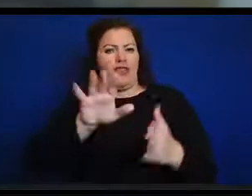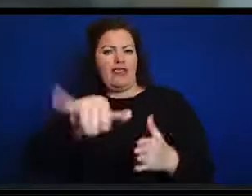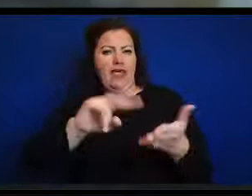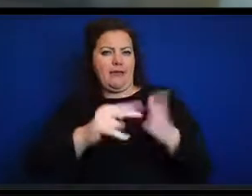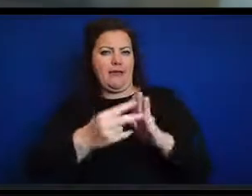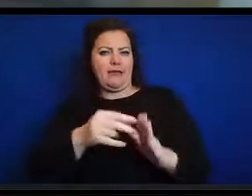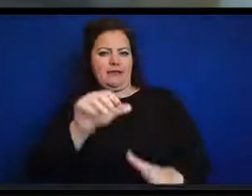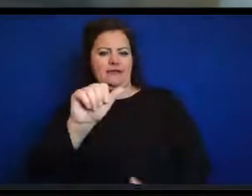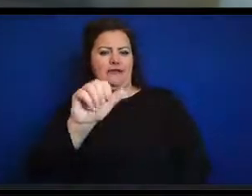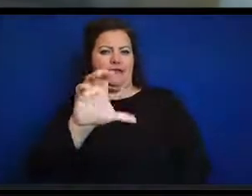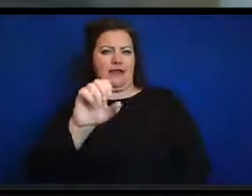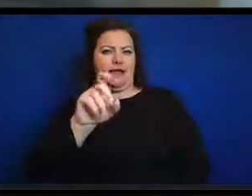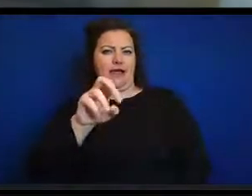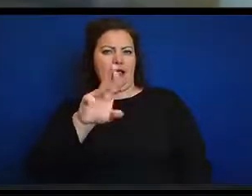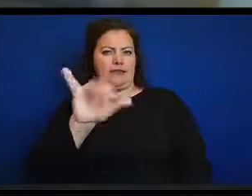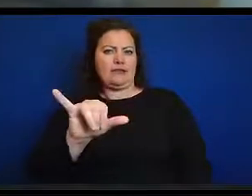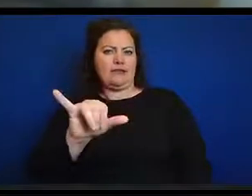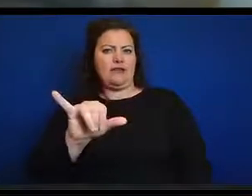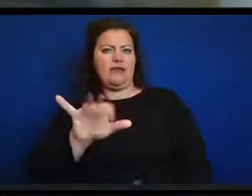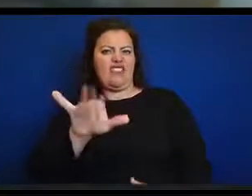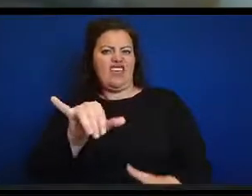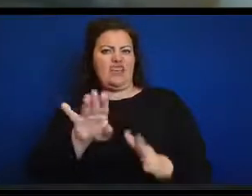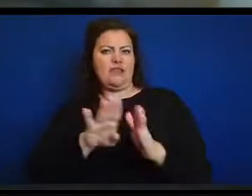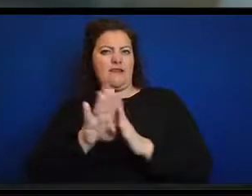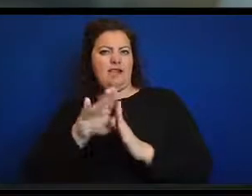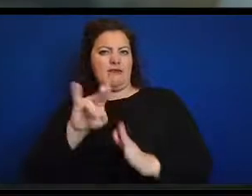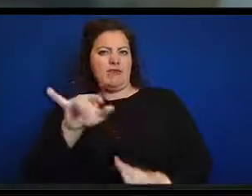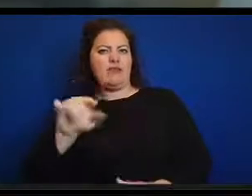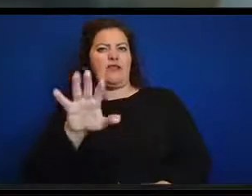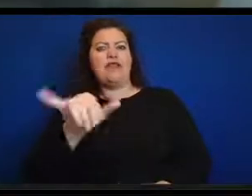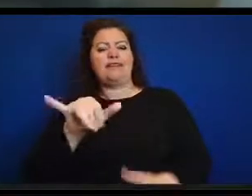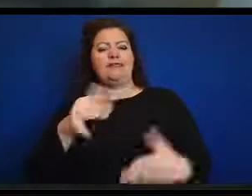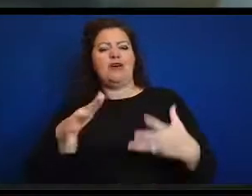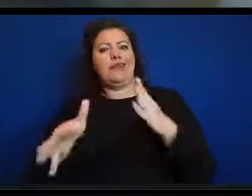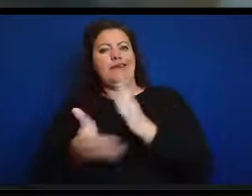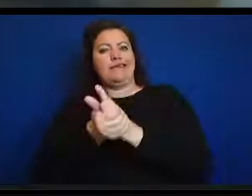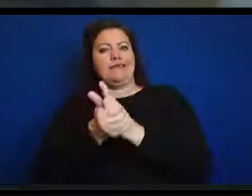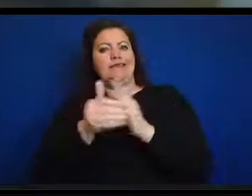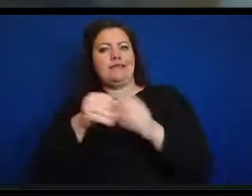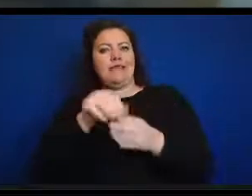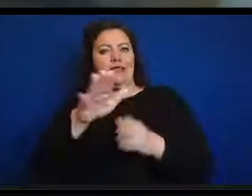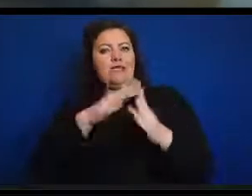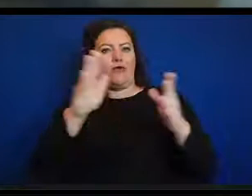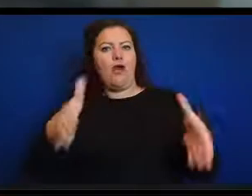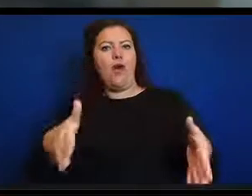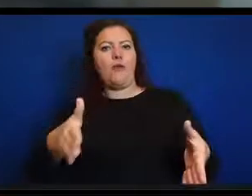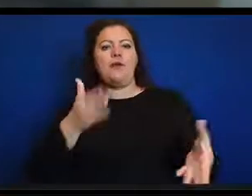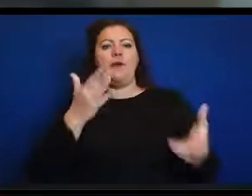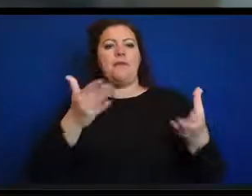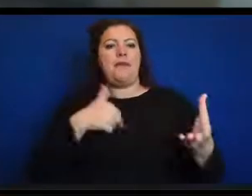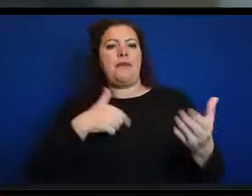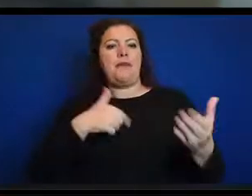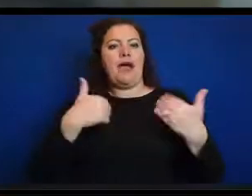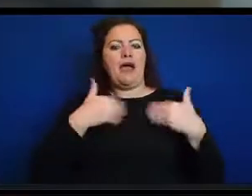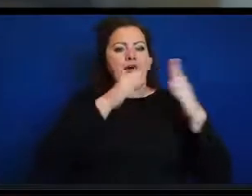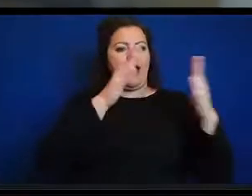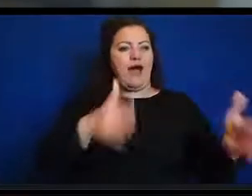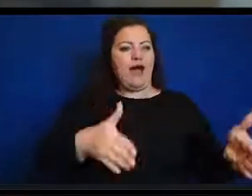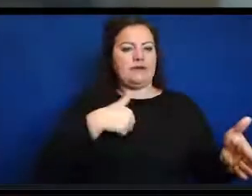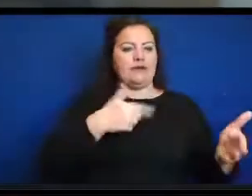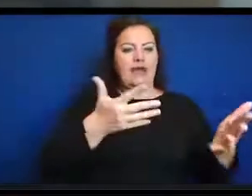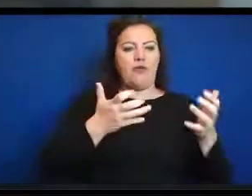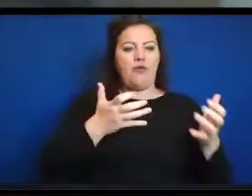they're basically additions in your home. So just say I have a house and I want